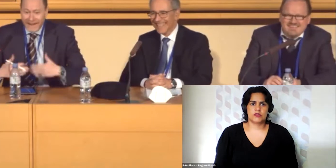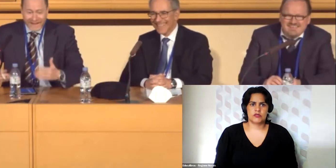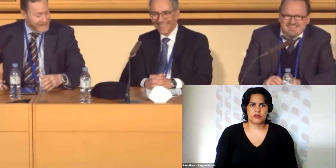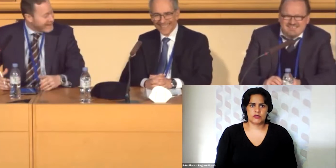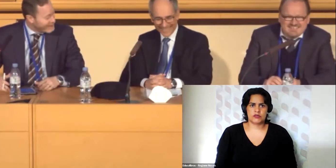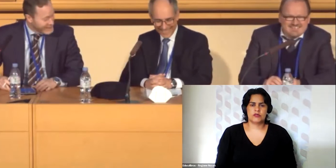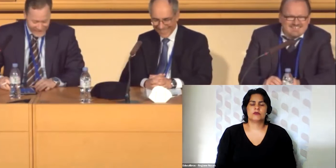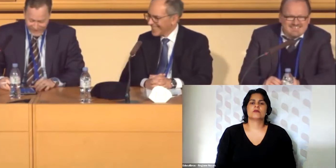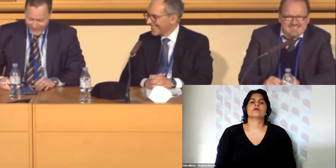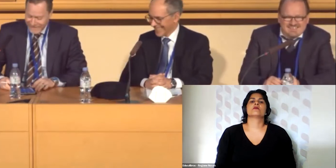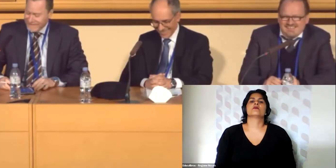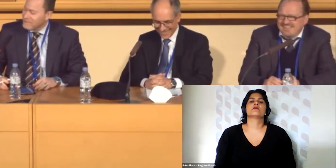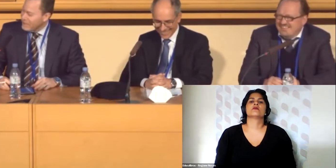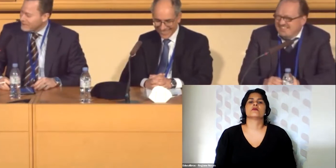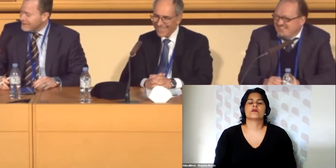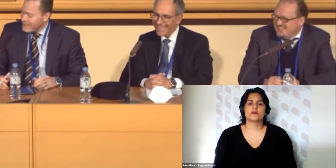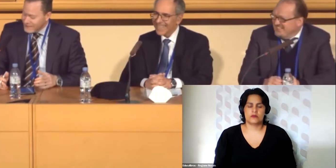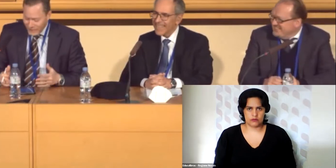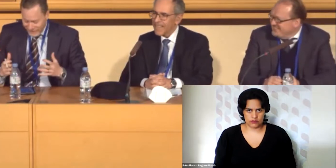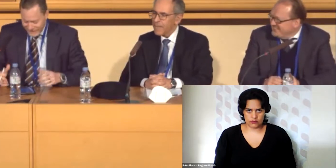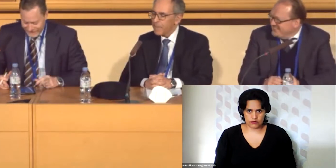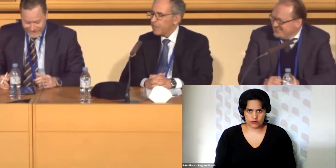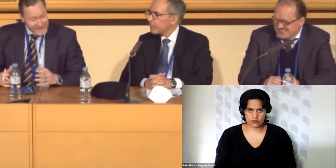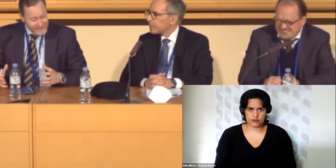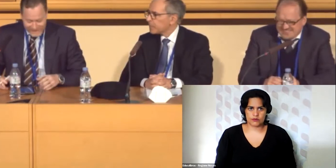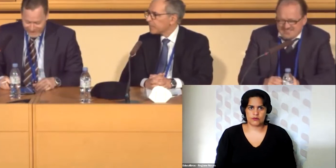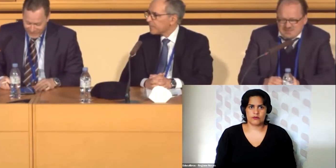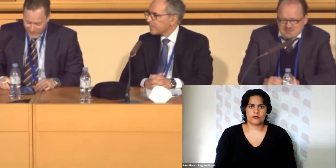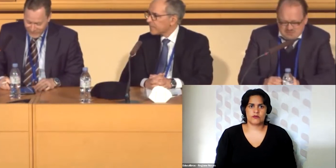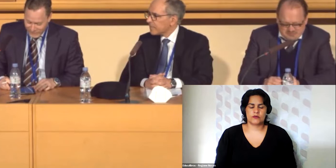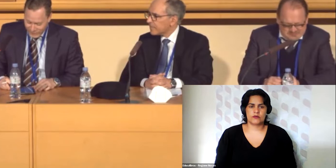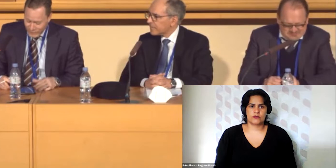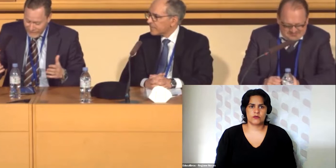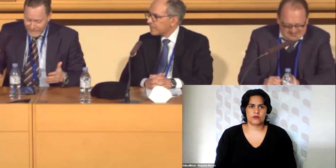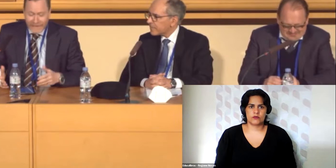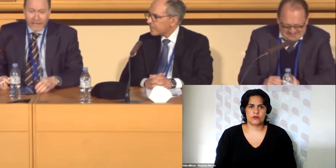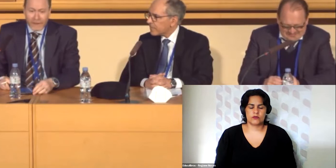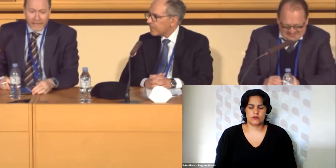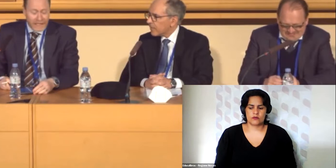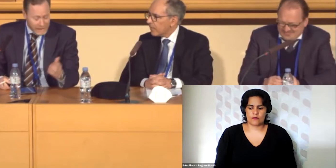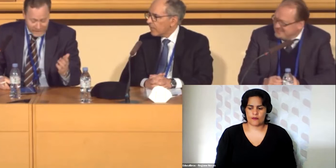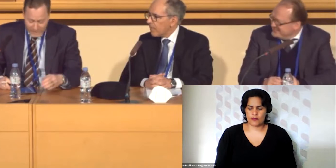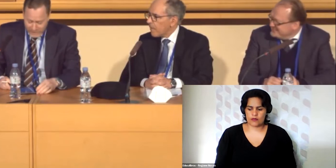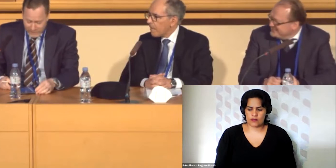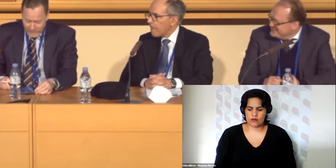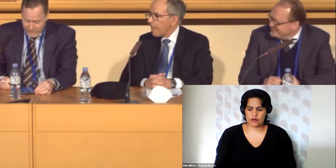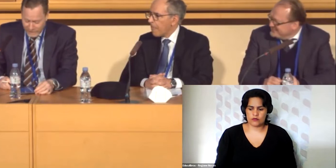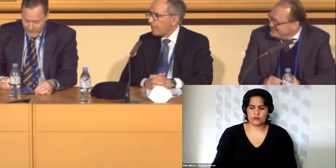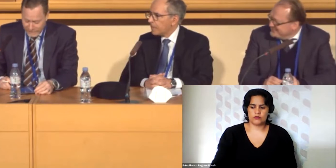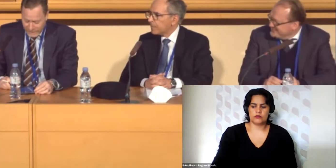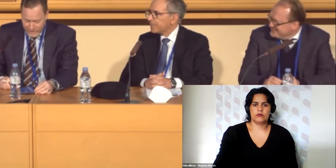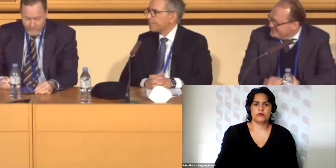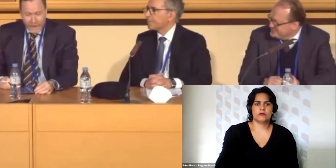they are and how is the process. So these are a part of the fruit. But as I was saying, and the ambassador